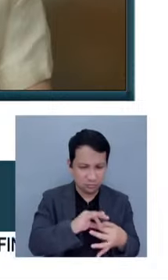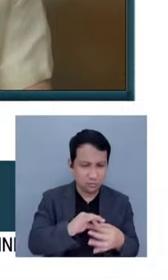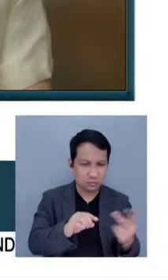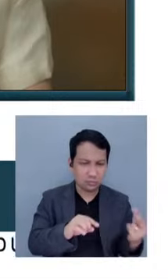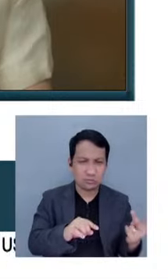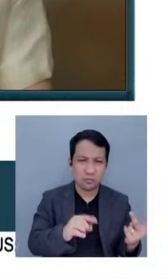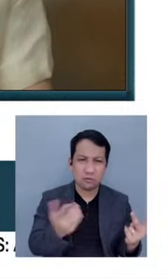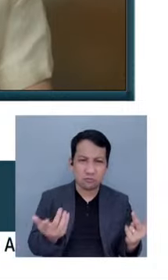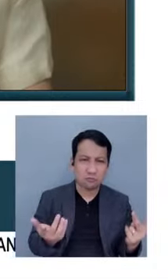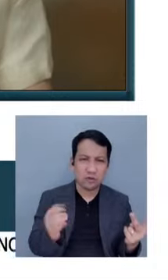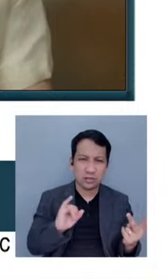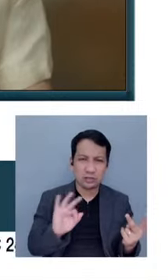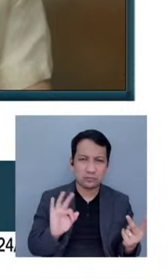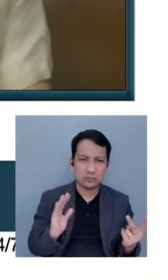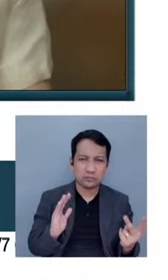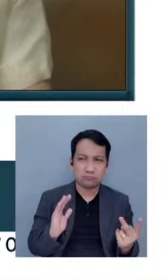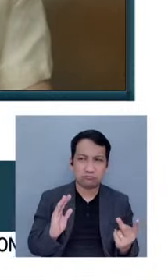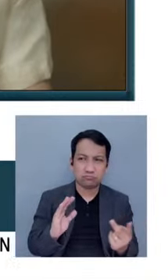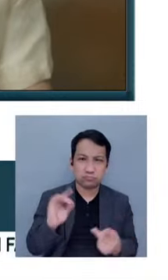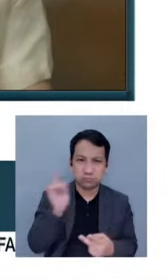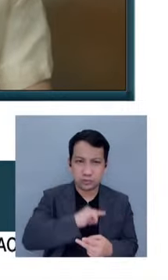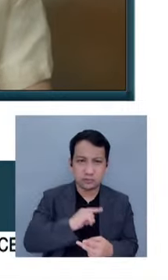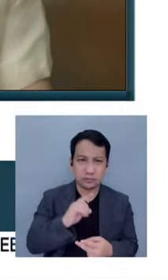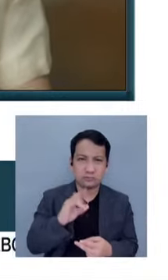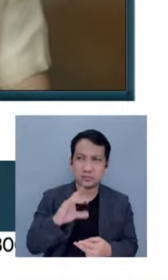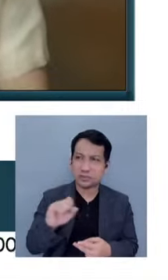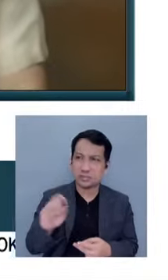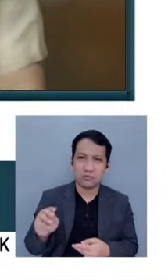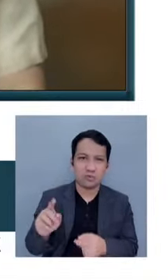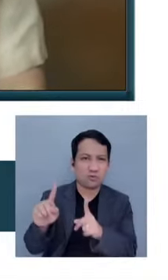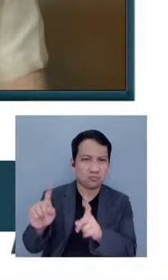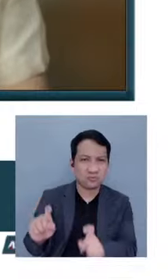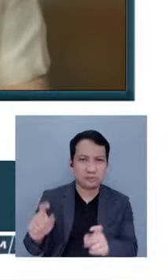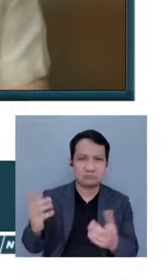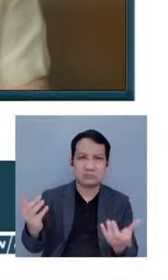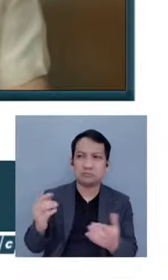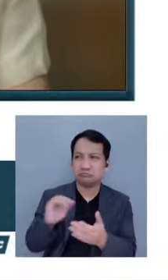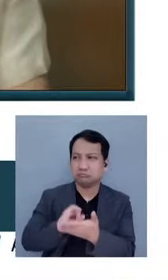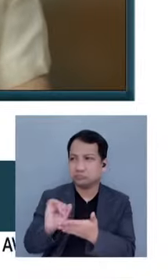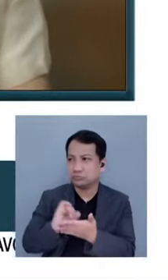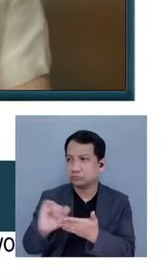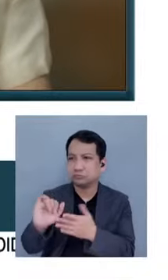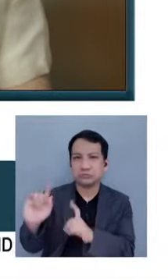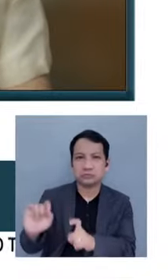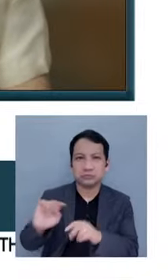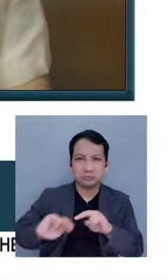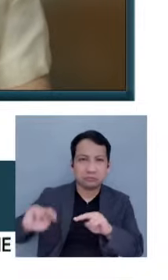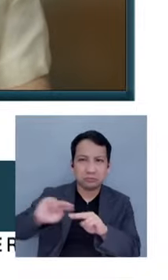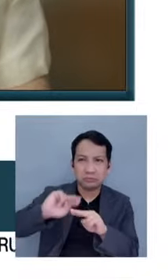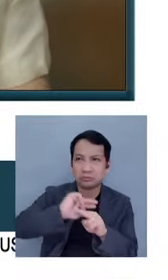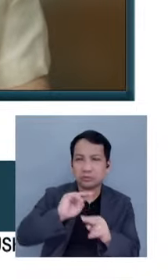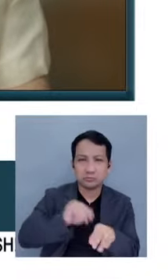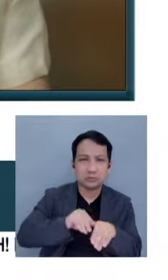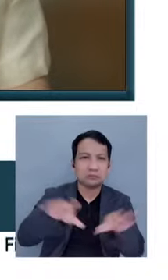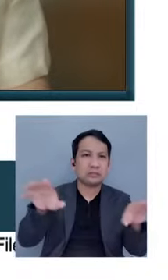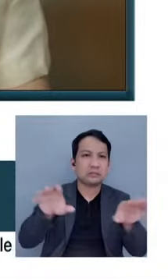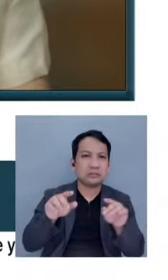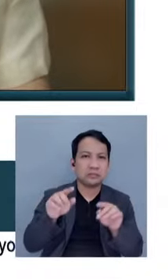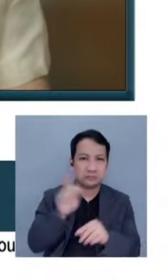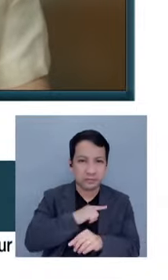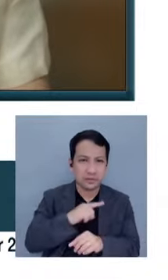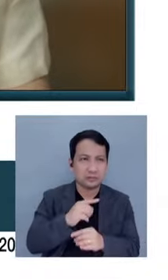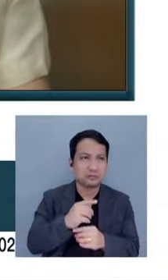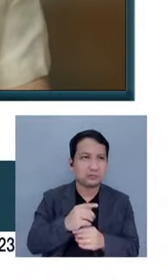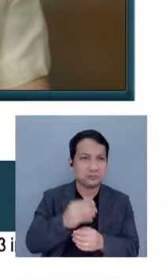if falling for a scam is just a test if you're going to fall for that, and then you go up a notch and spread the lies and the disinformation